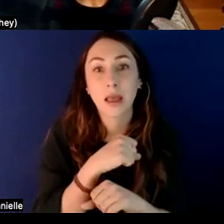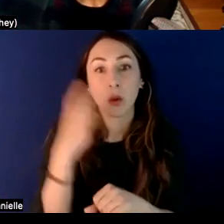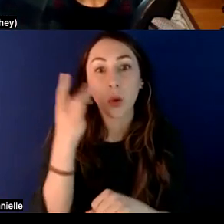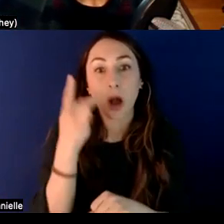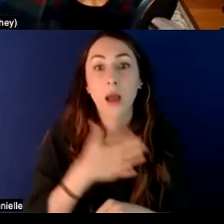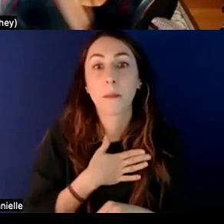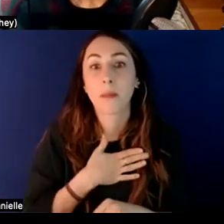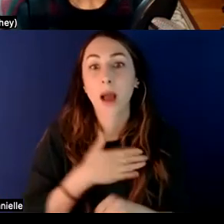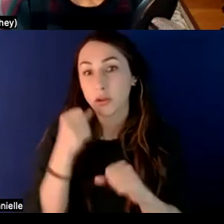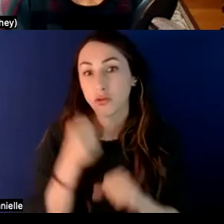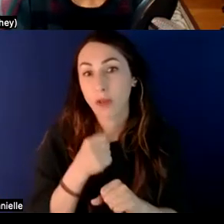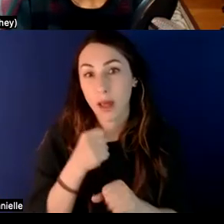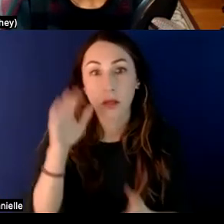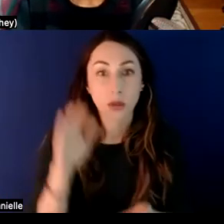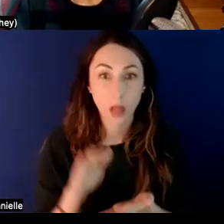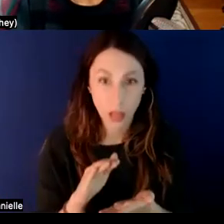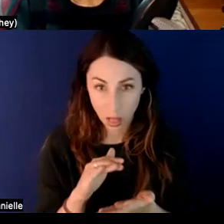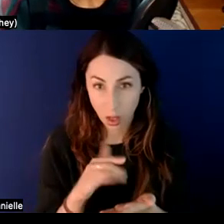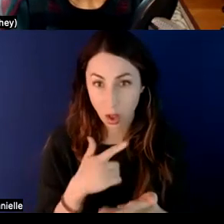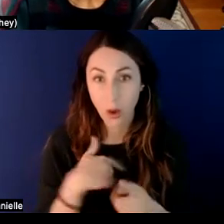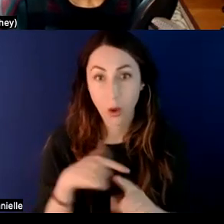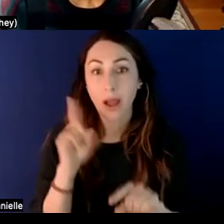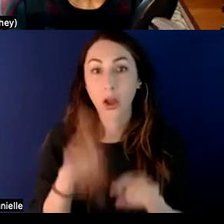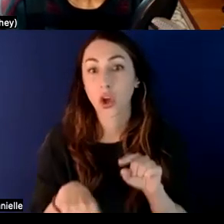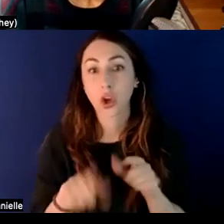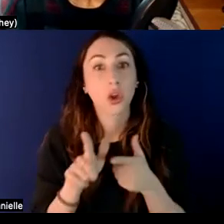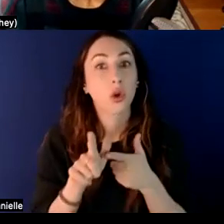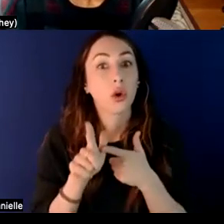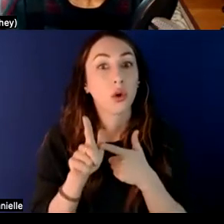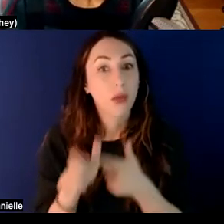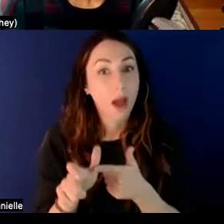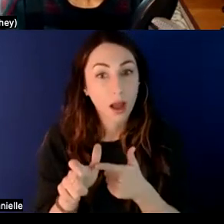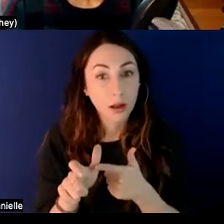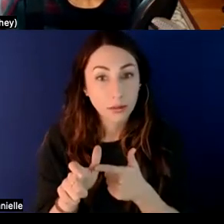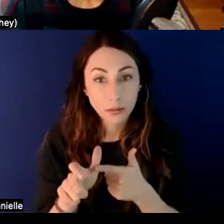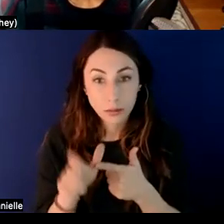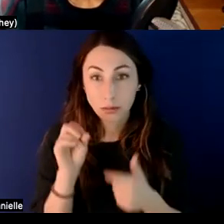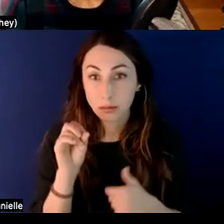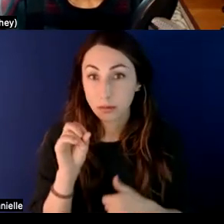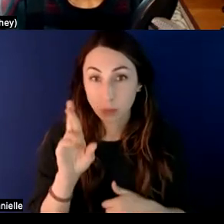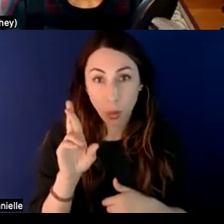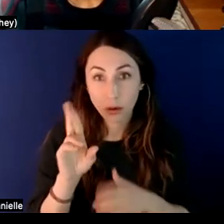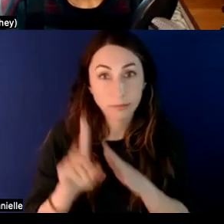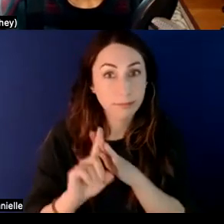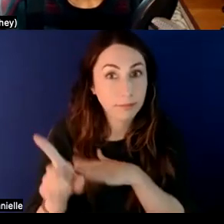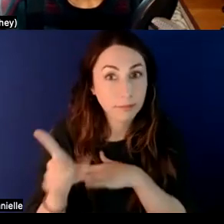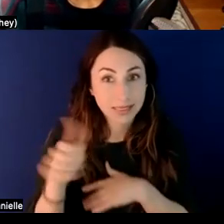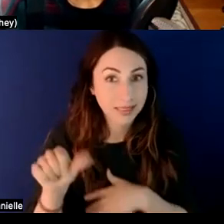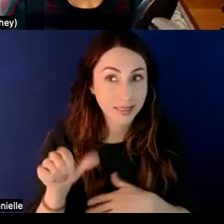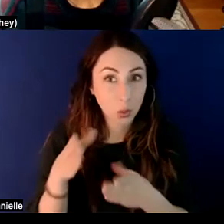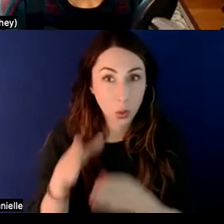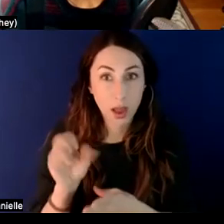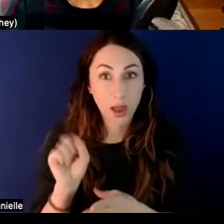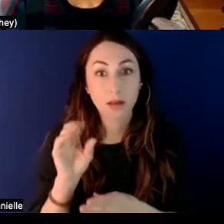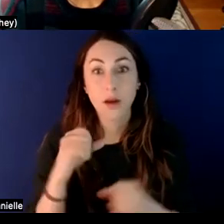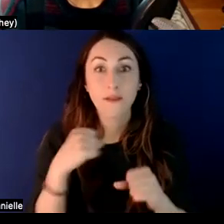low. I couldn't run or get away in any way. So fighting